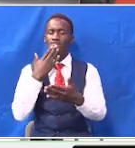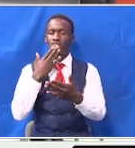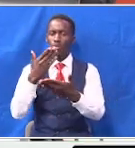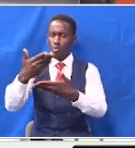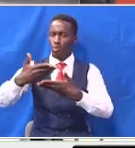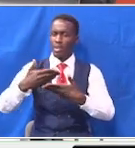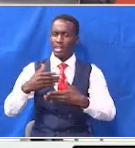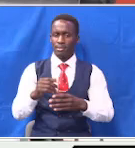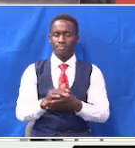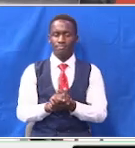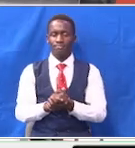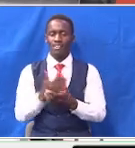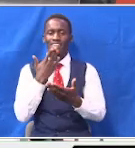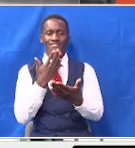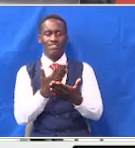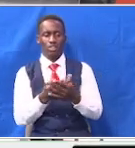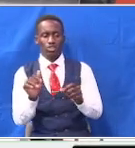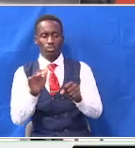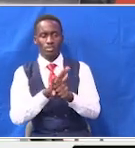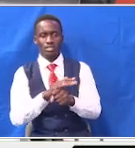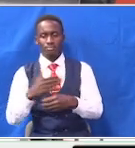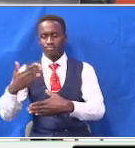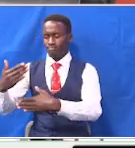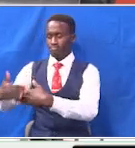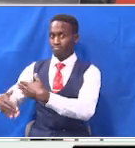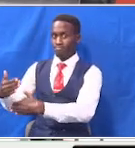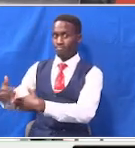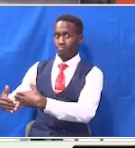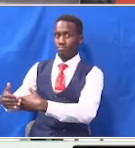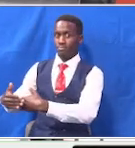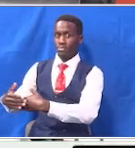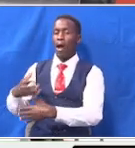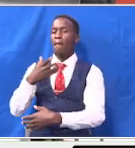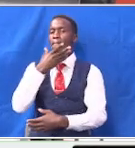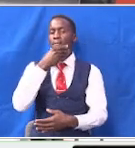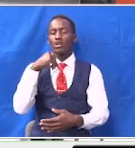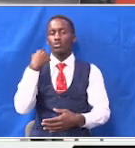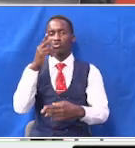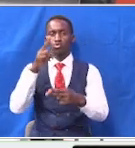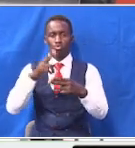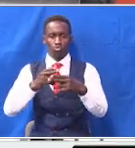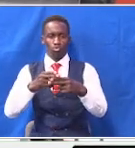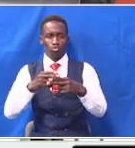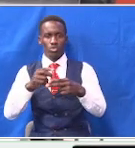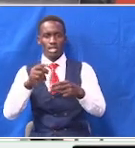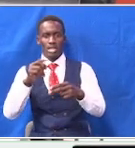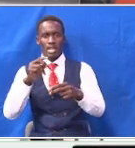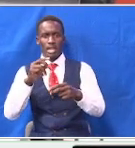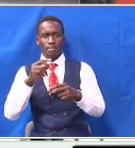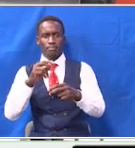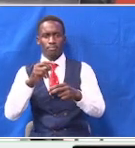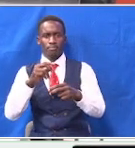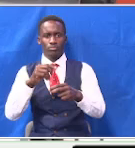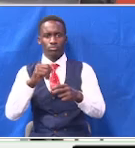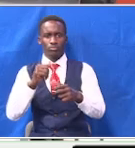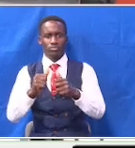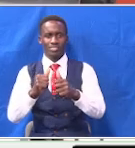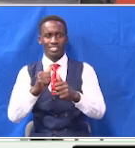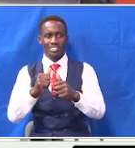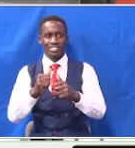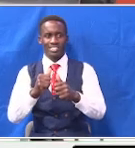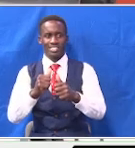Victor. Thank you so much. Now, next to him, we have a man who has two names. They say he was named so well, he needed to be named